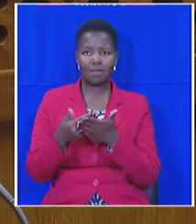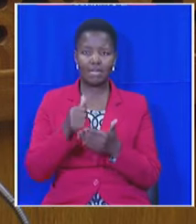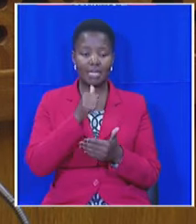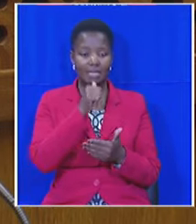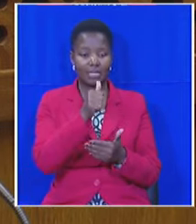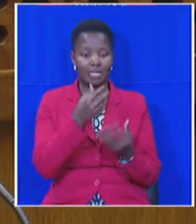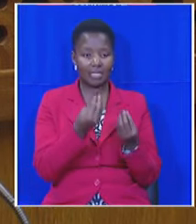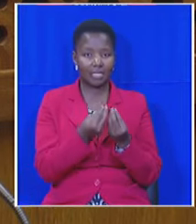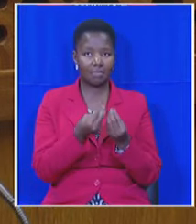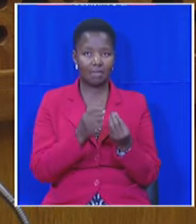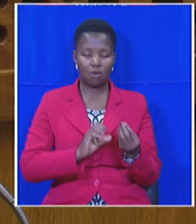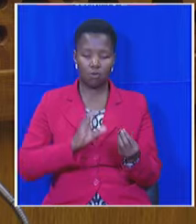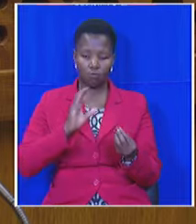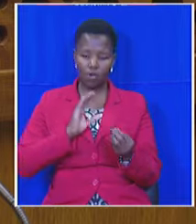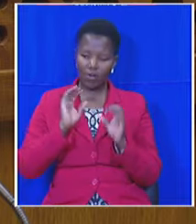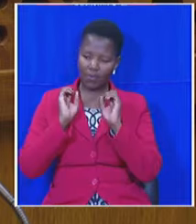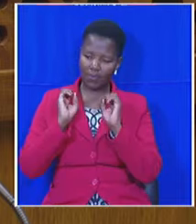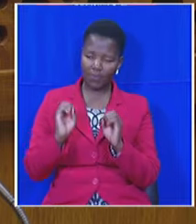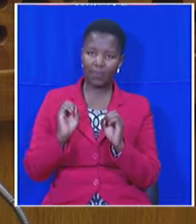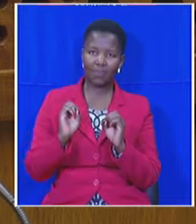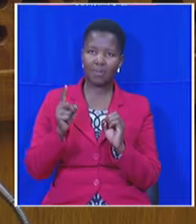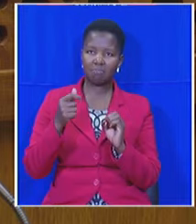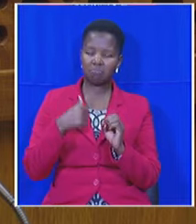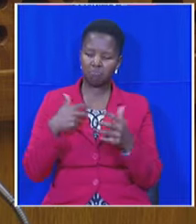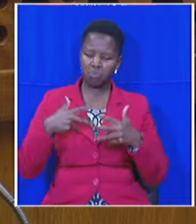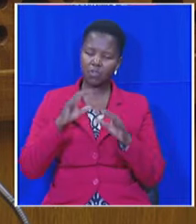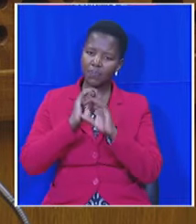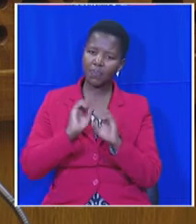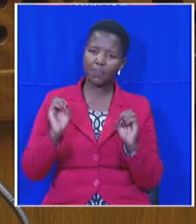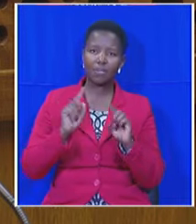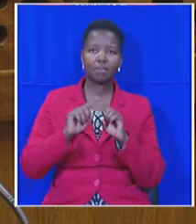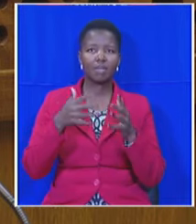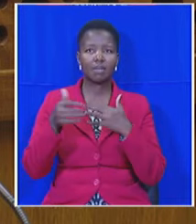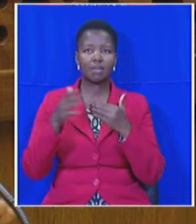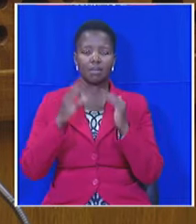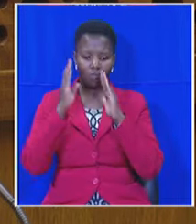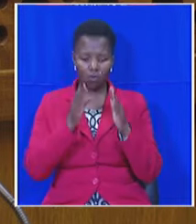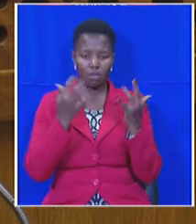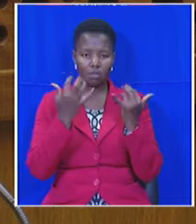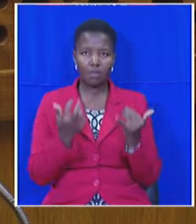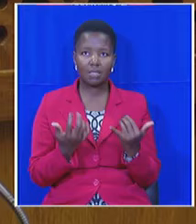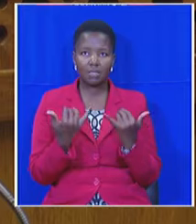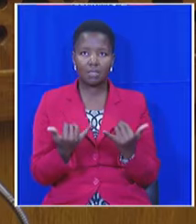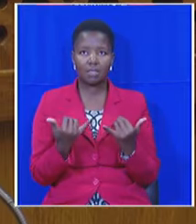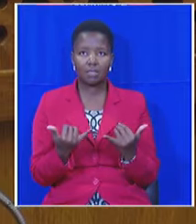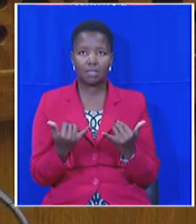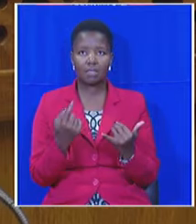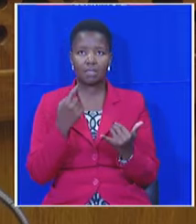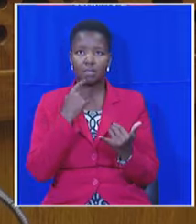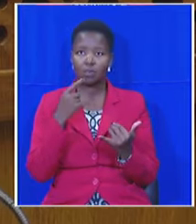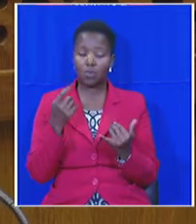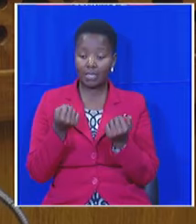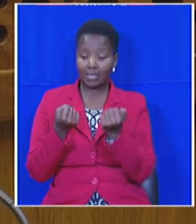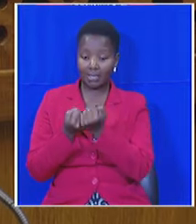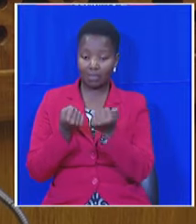and lacking the courage to own them up. So that's not a surprise. But let's talk about the budget. We will start supporting this budget when it